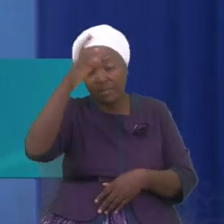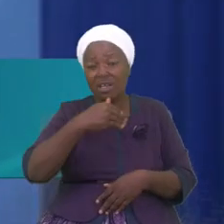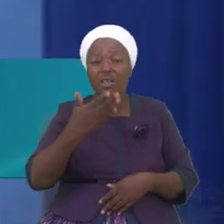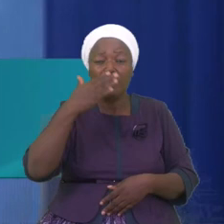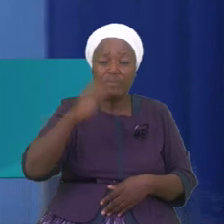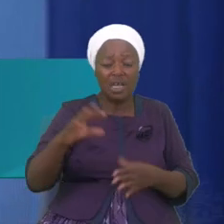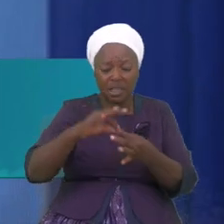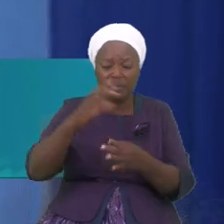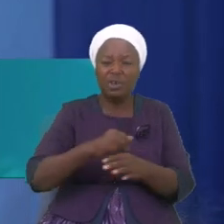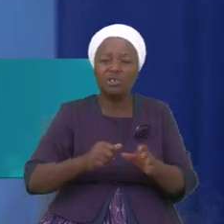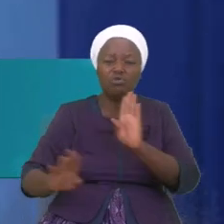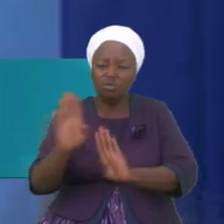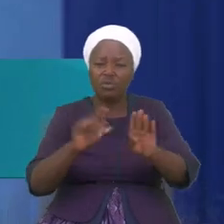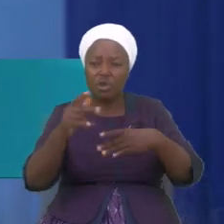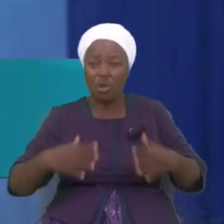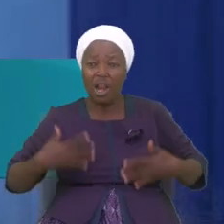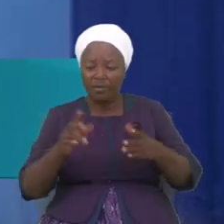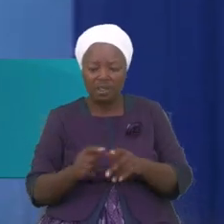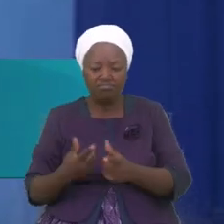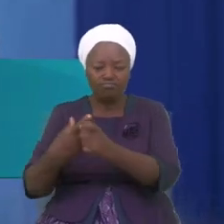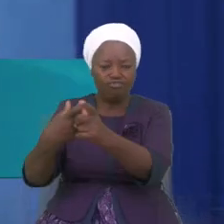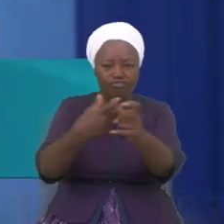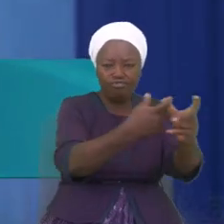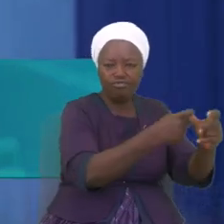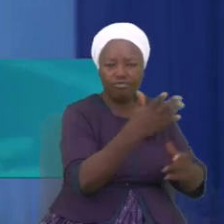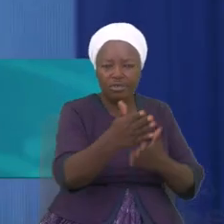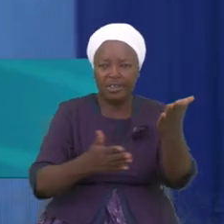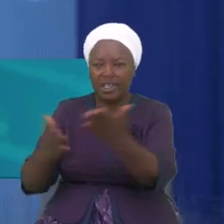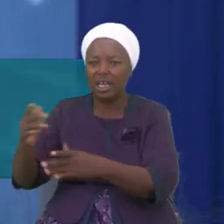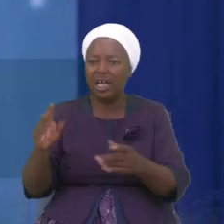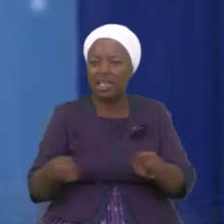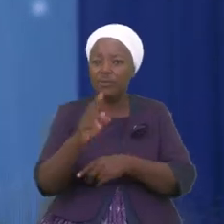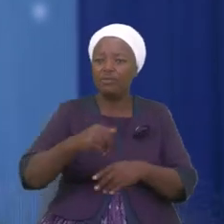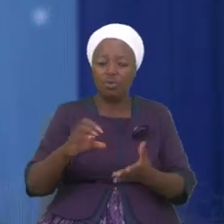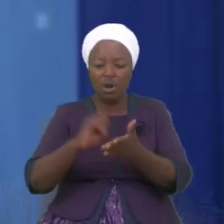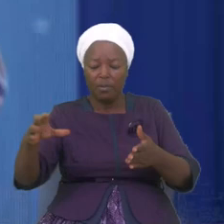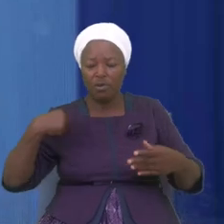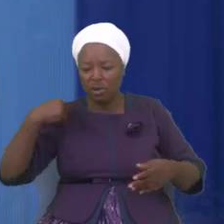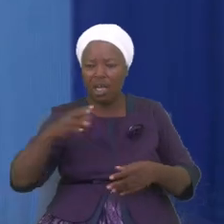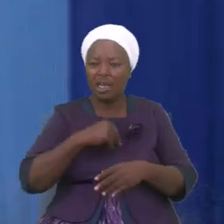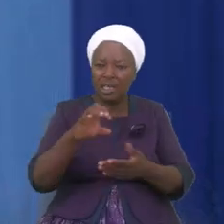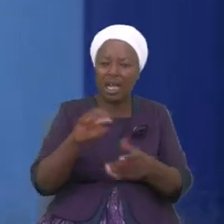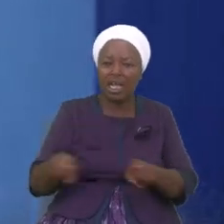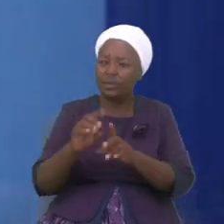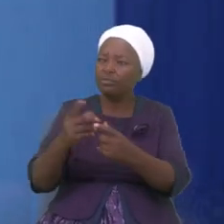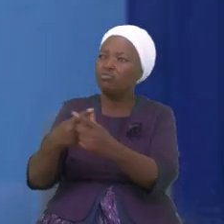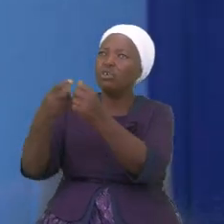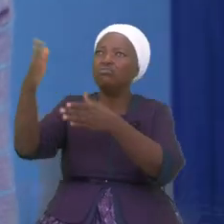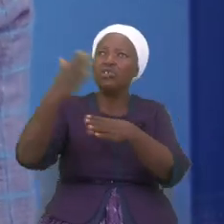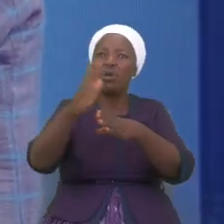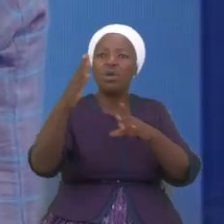spirits tormenting your life and driving you here and there, as if you should remove your clothes, as if you should be running away from